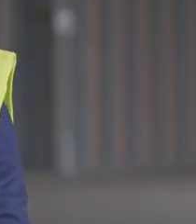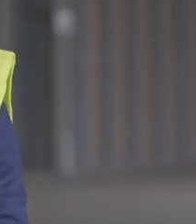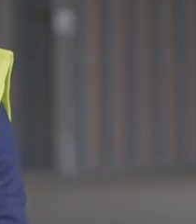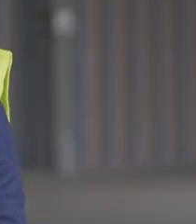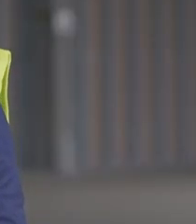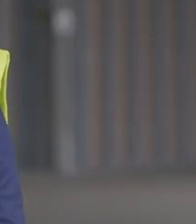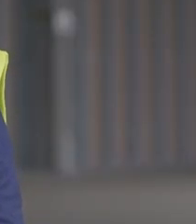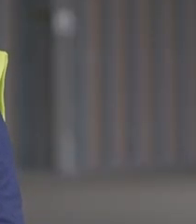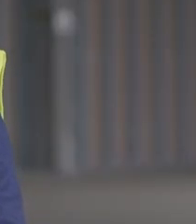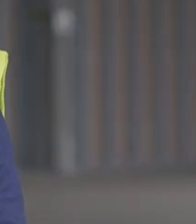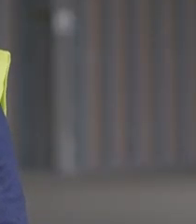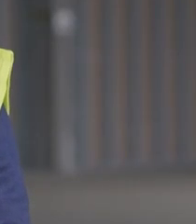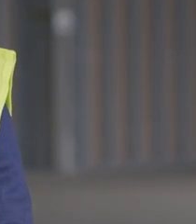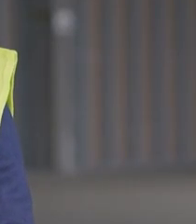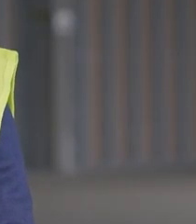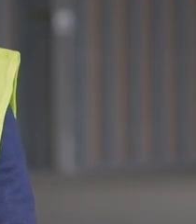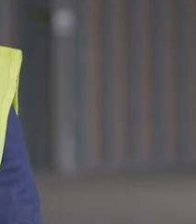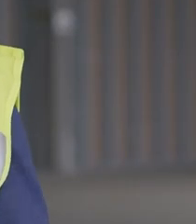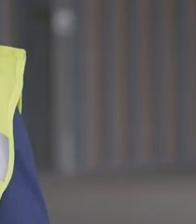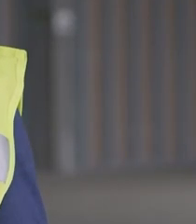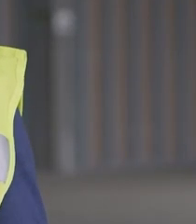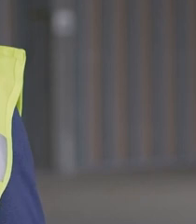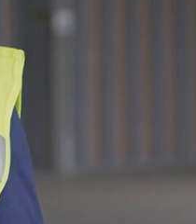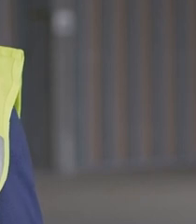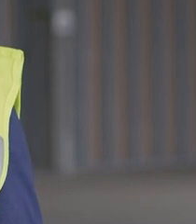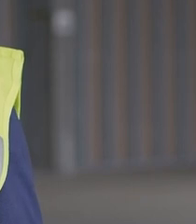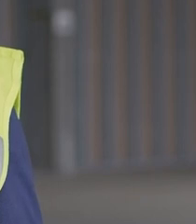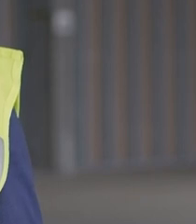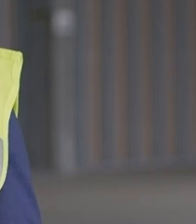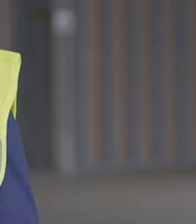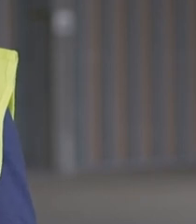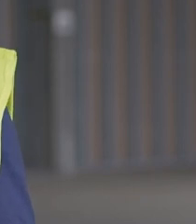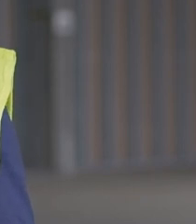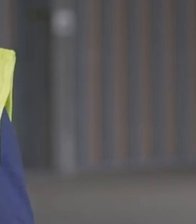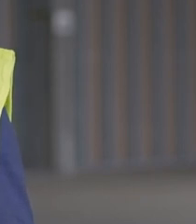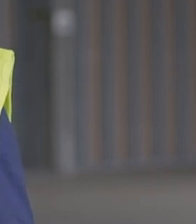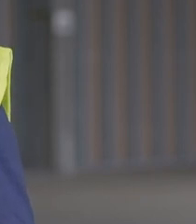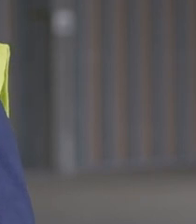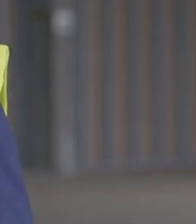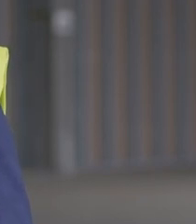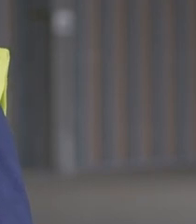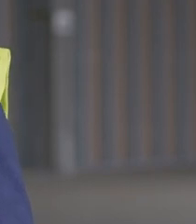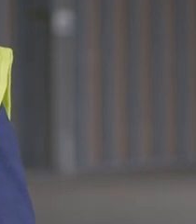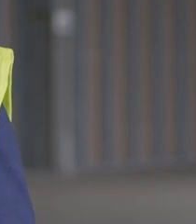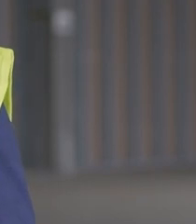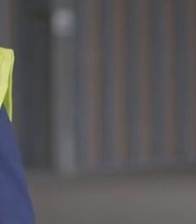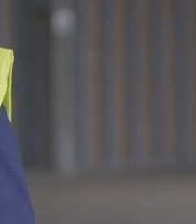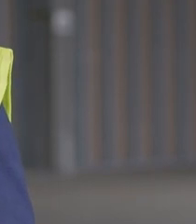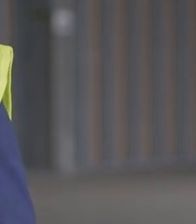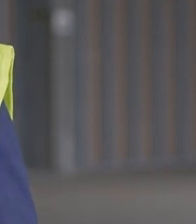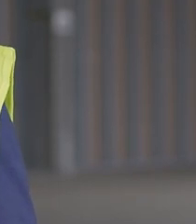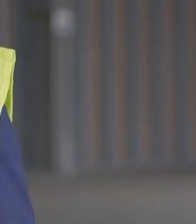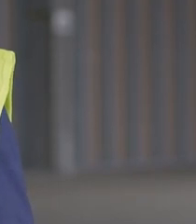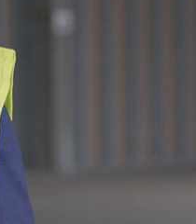Product is key to our success. Over the last 2.5 years, we have developed our cell chemistry and had it independently tested for both safety and